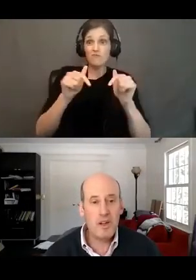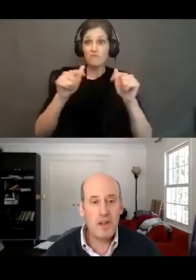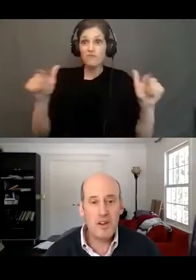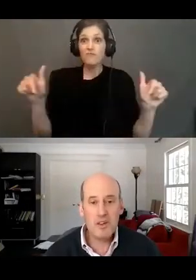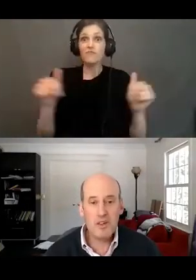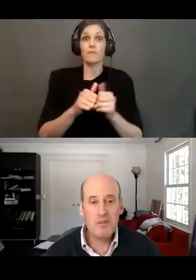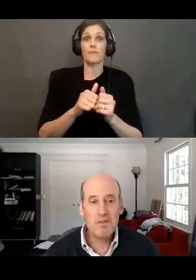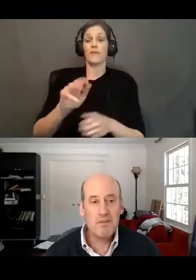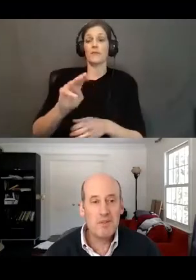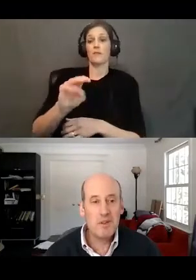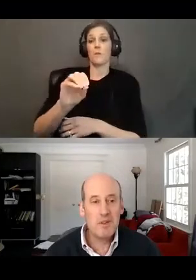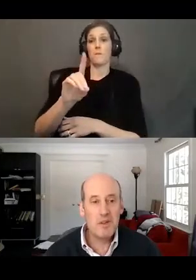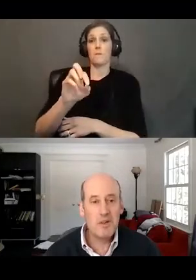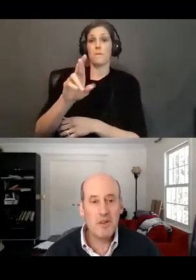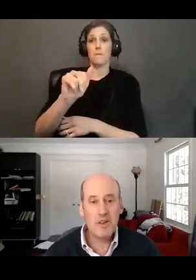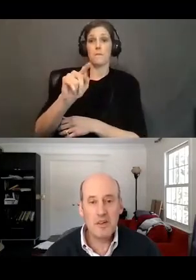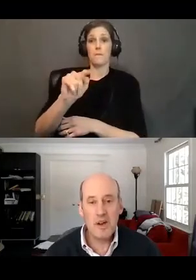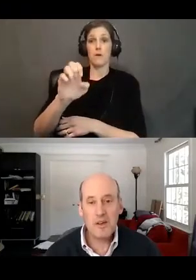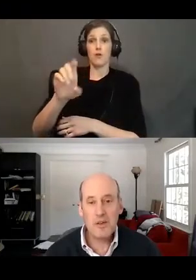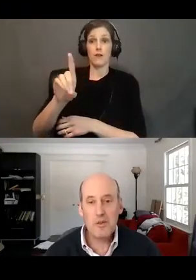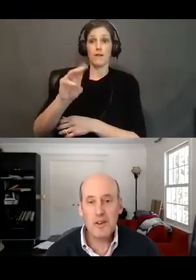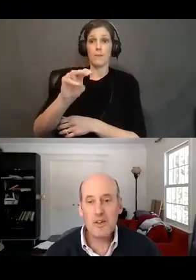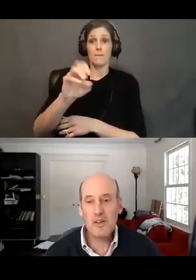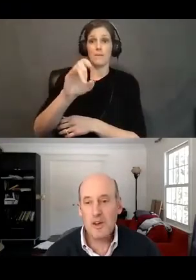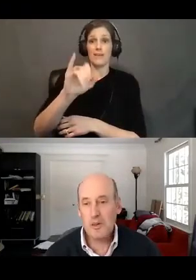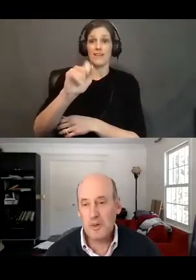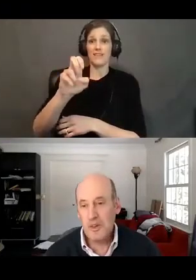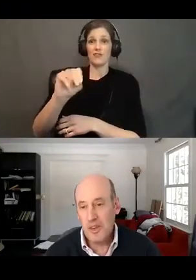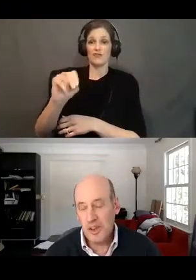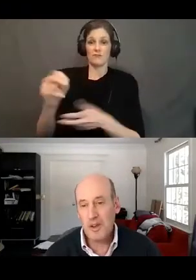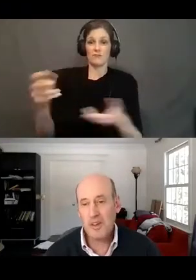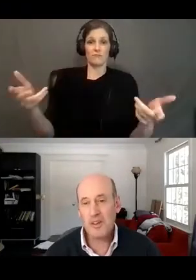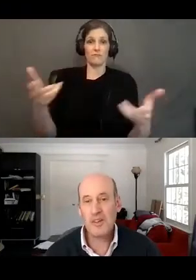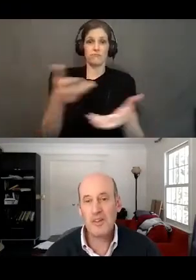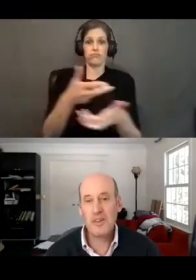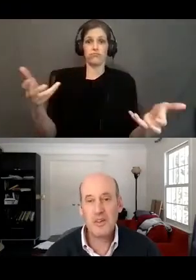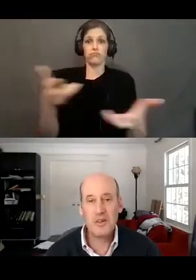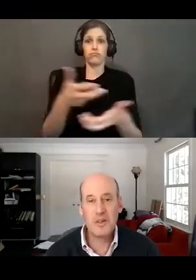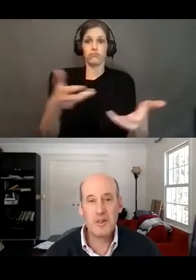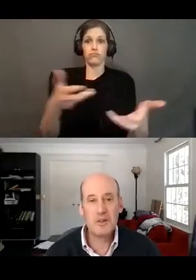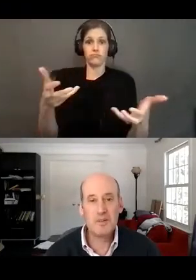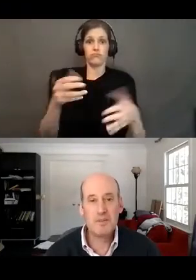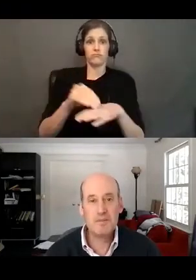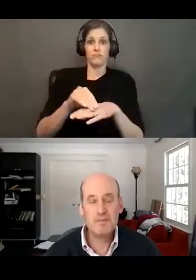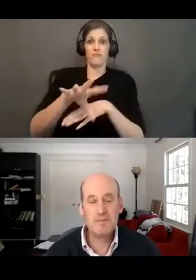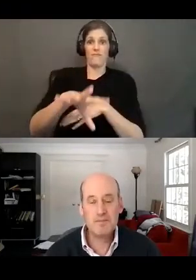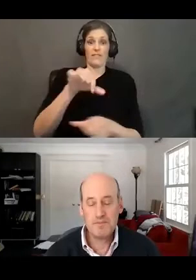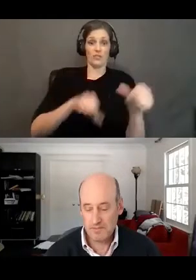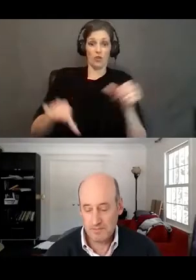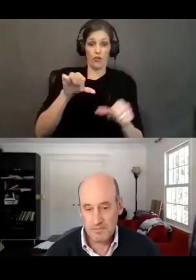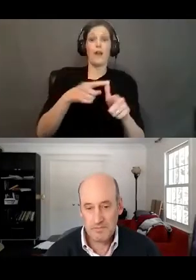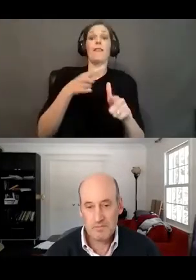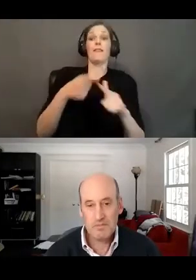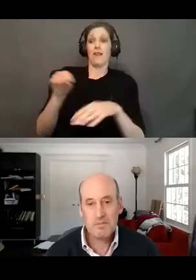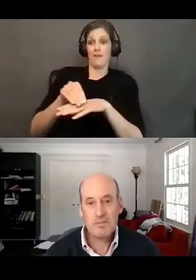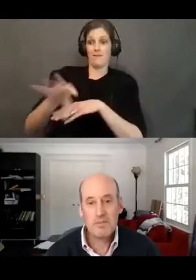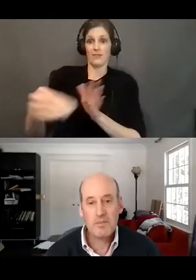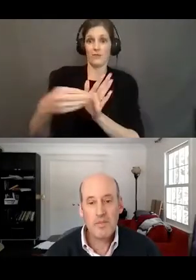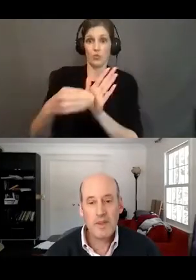moderated mediation? Do these two things interact to affect instruction, which then affects student learning?